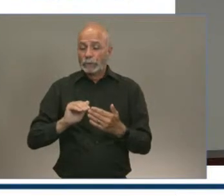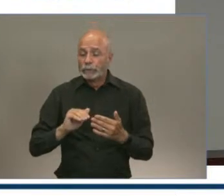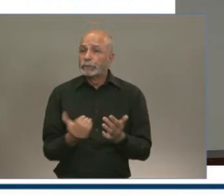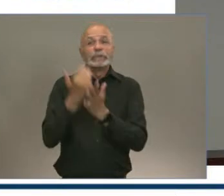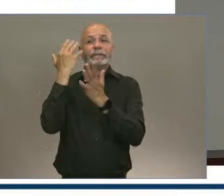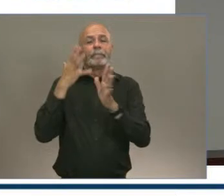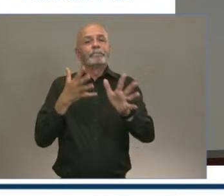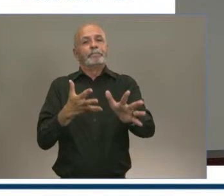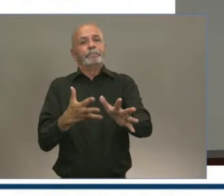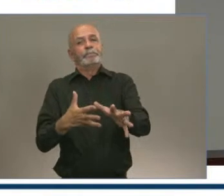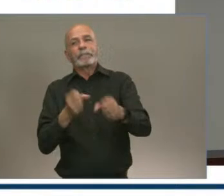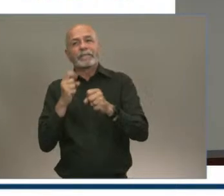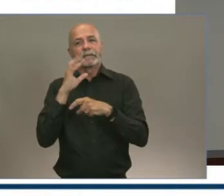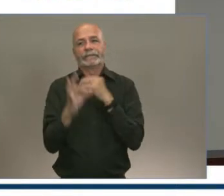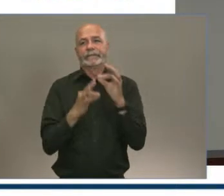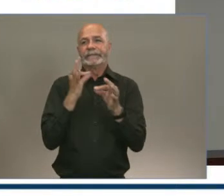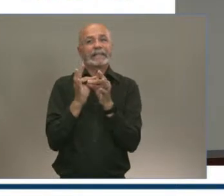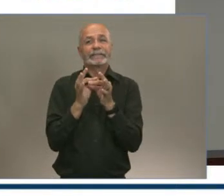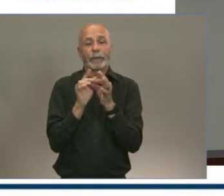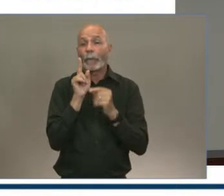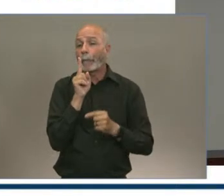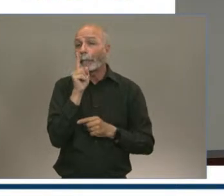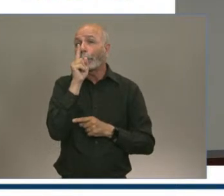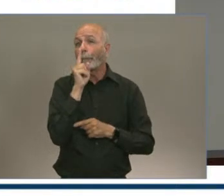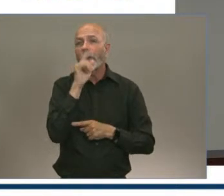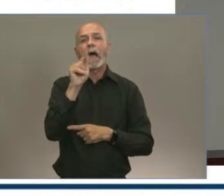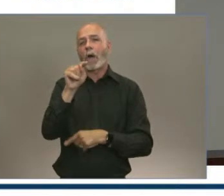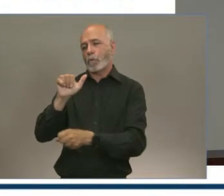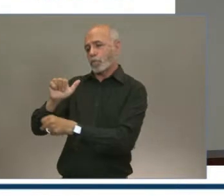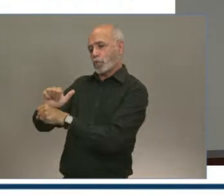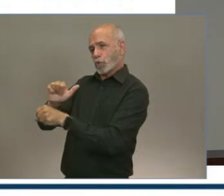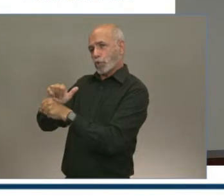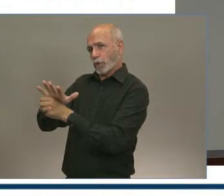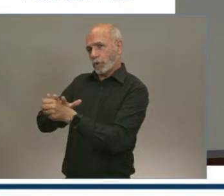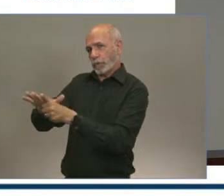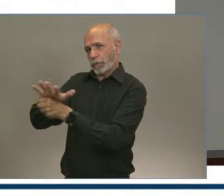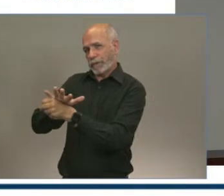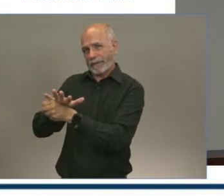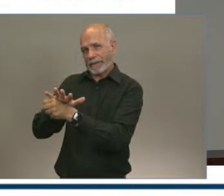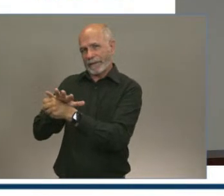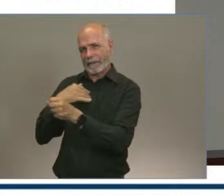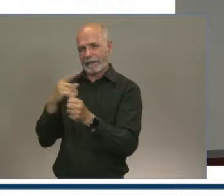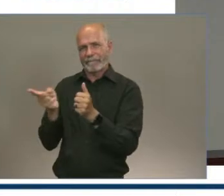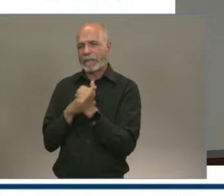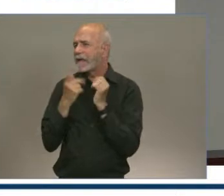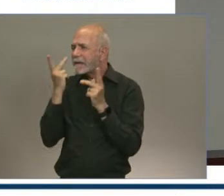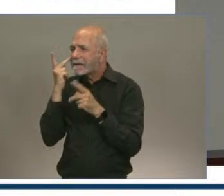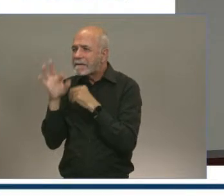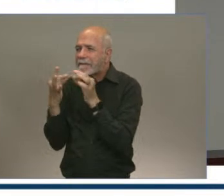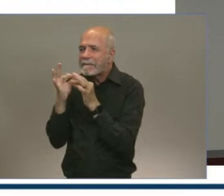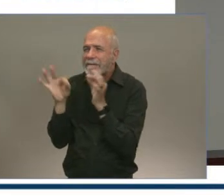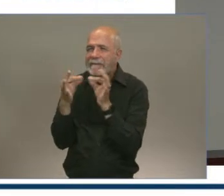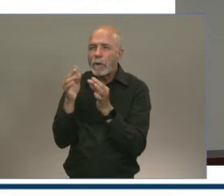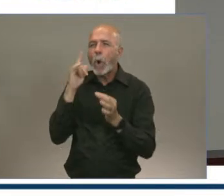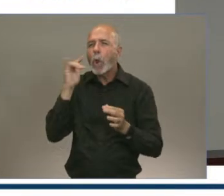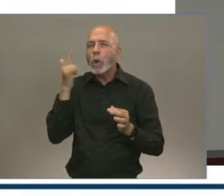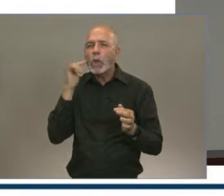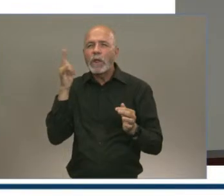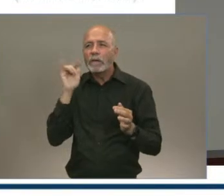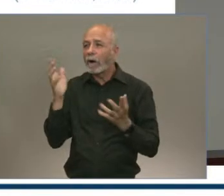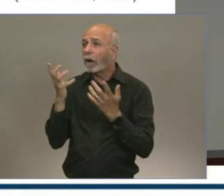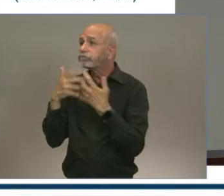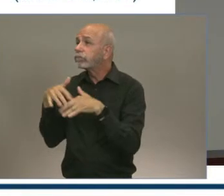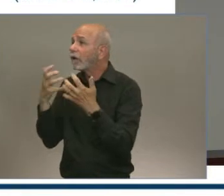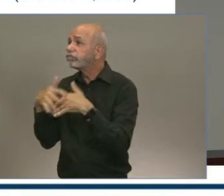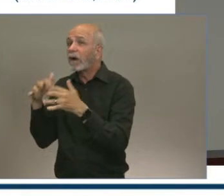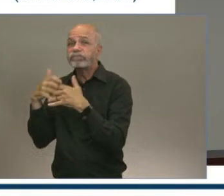workplaces. The program has been piloted for several weeks now to make sure we get it right before we expand it. The